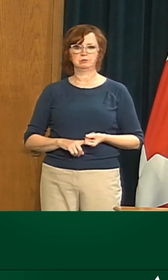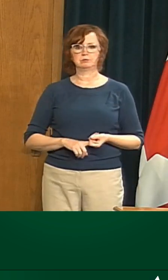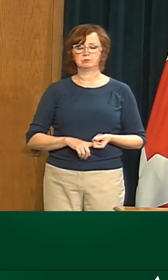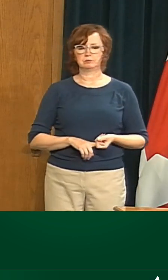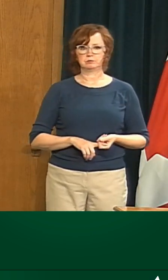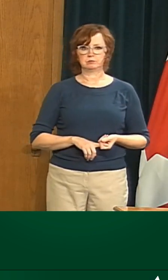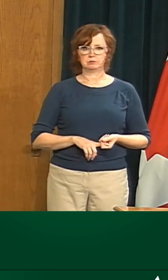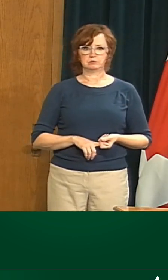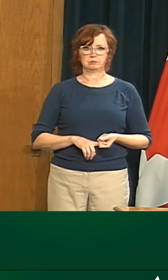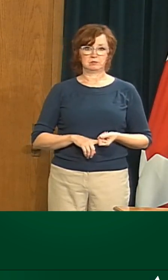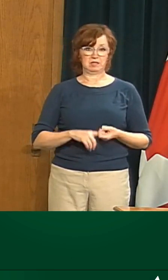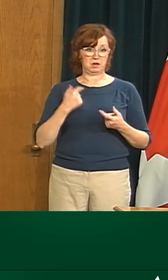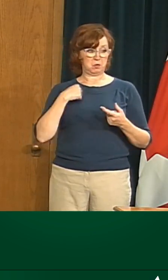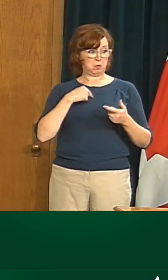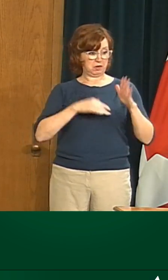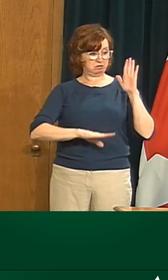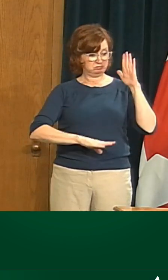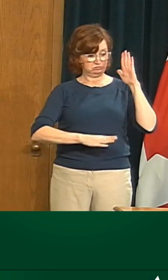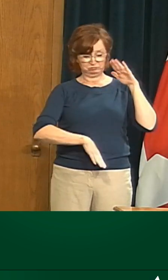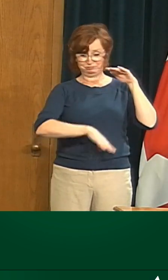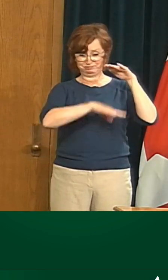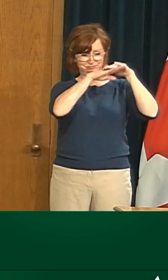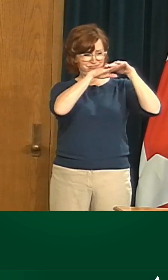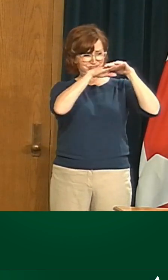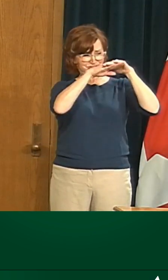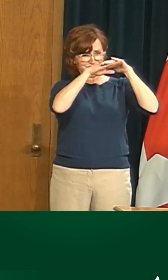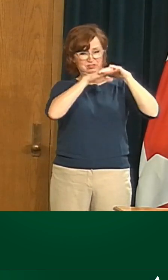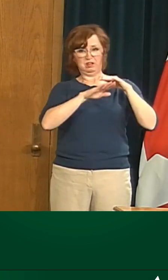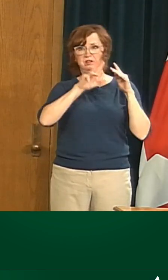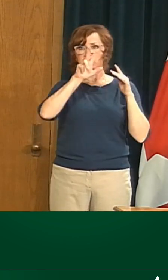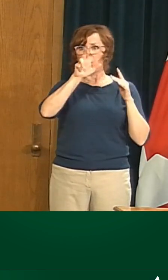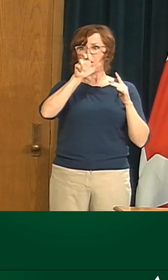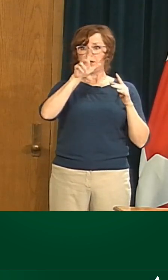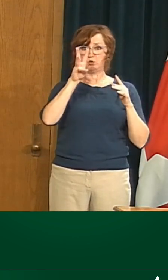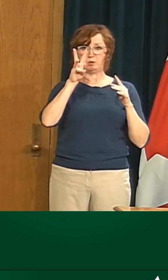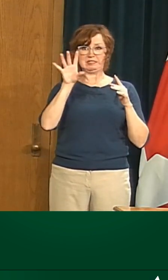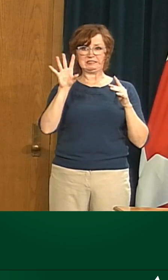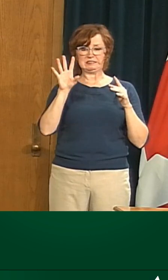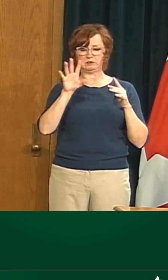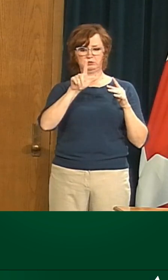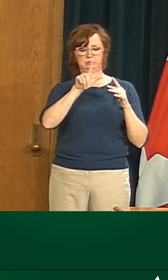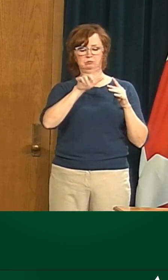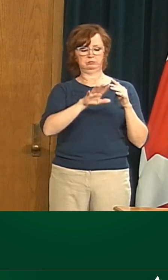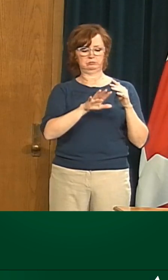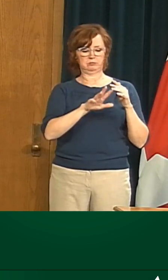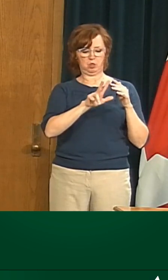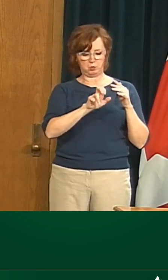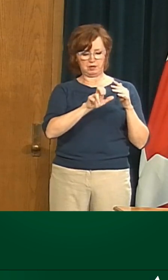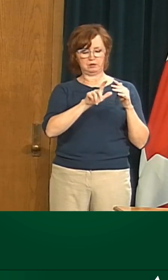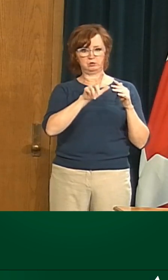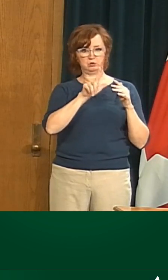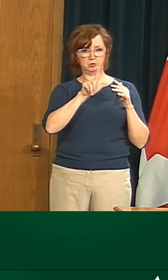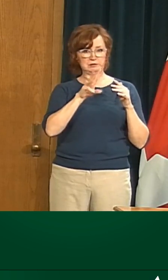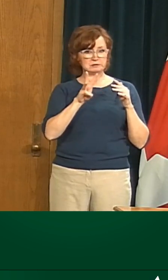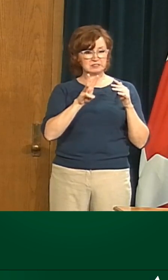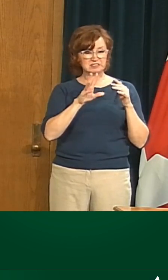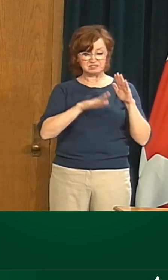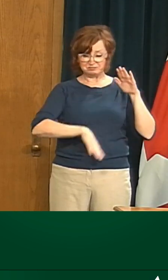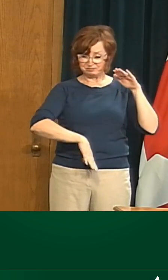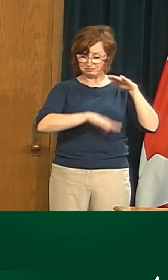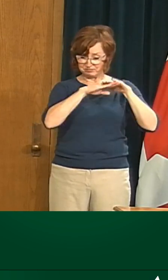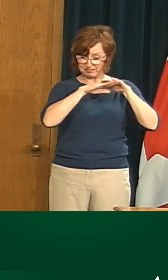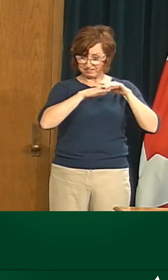with 326 cases in total across the province. I believe about 80% of those have recovered. But what we are turning